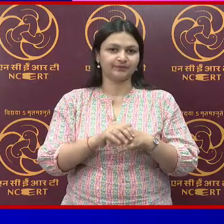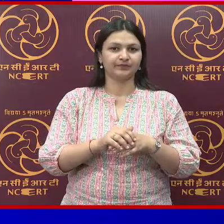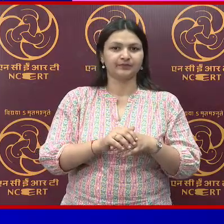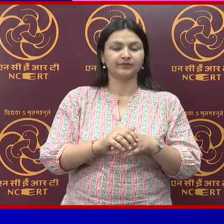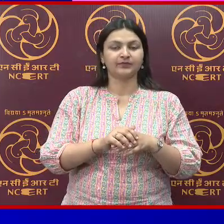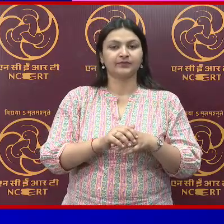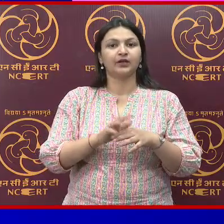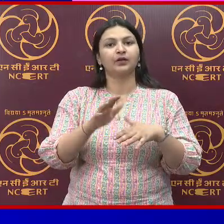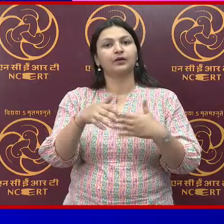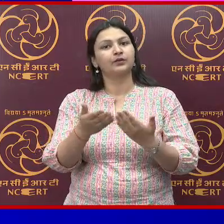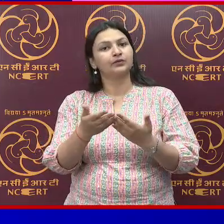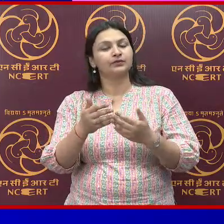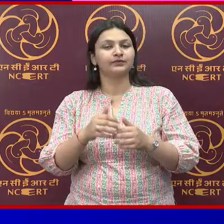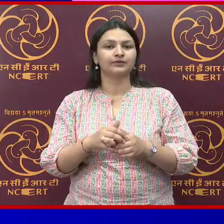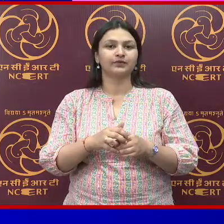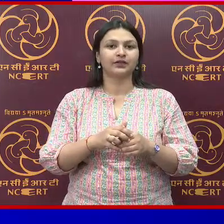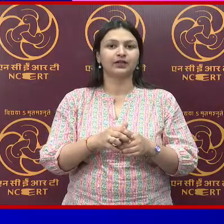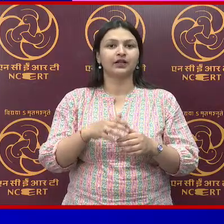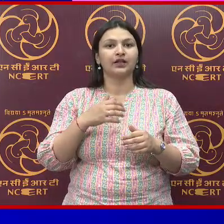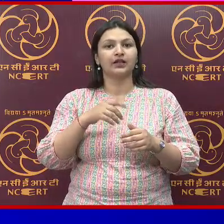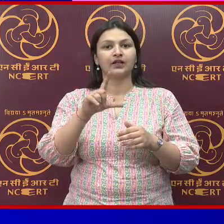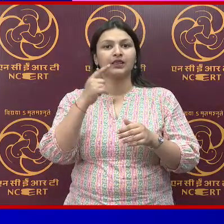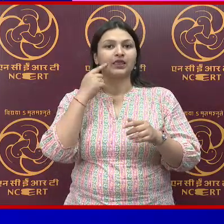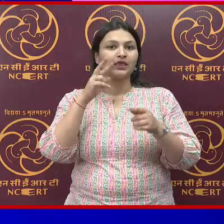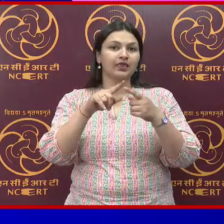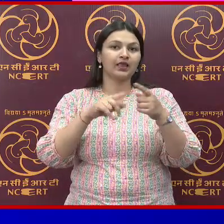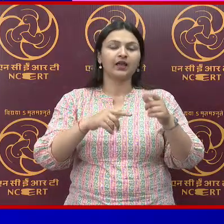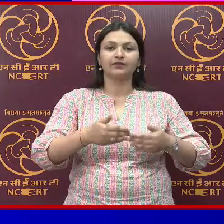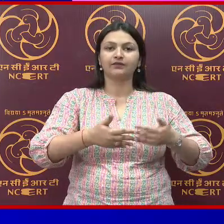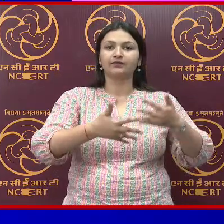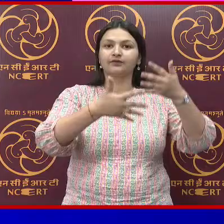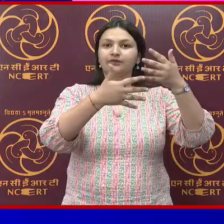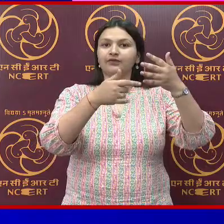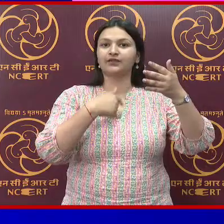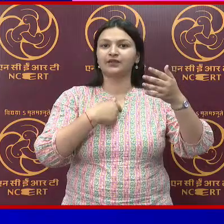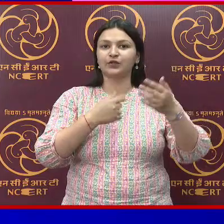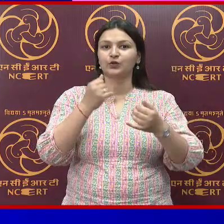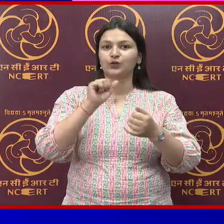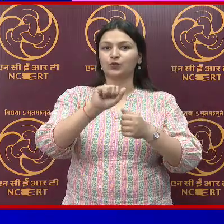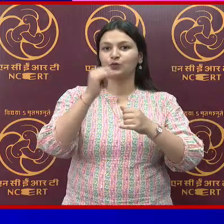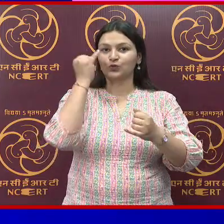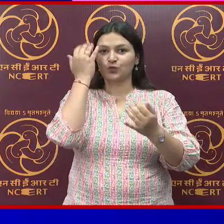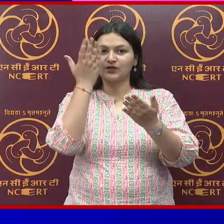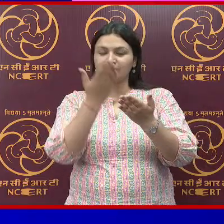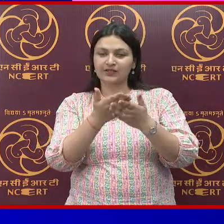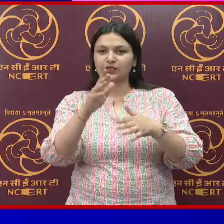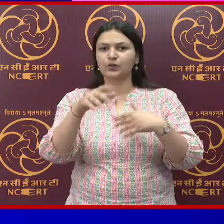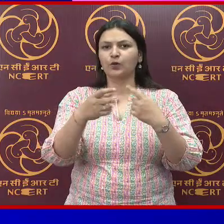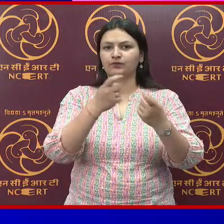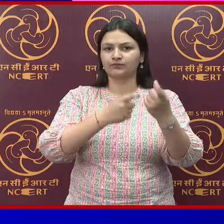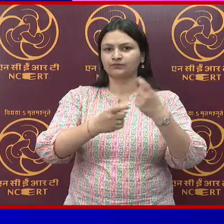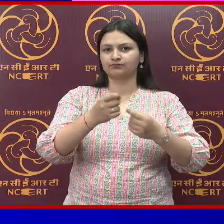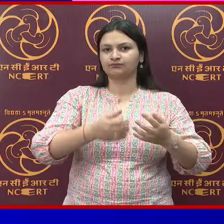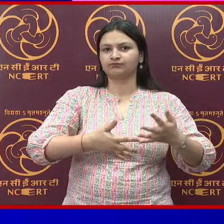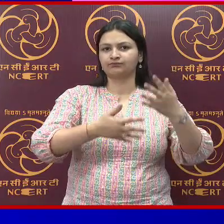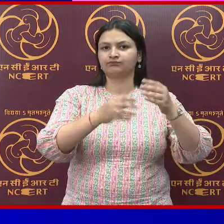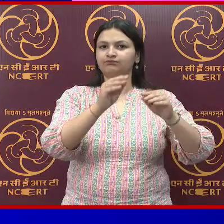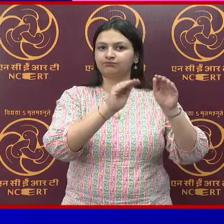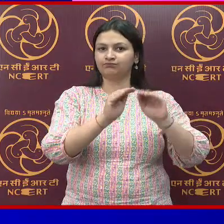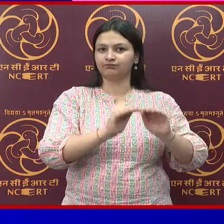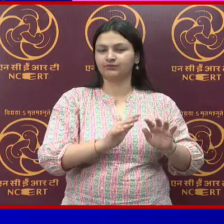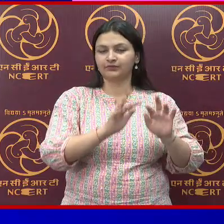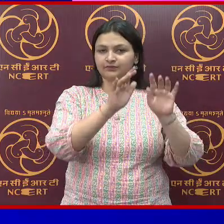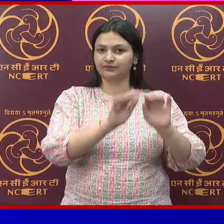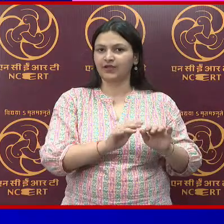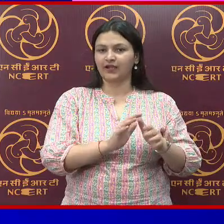8800440559. Else you can go to live chat box as well, where you can drop your suggestions or any kind of query, or in details if you want